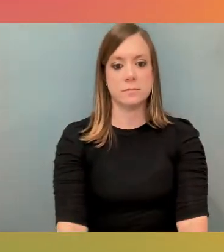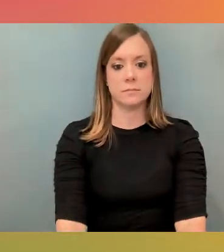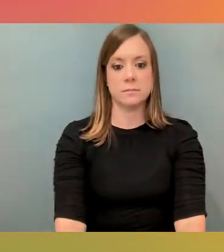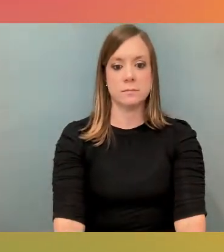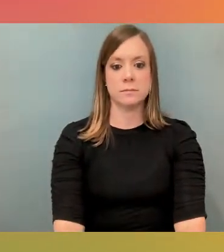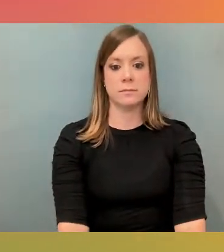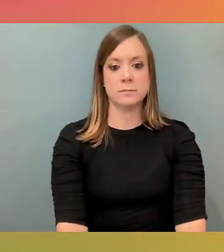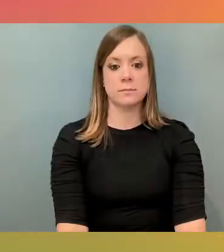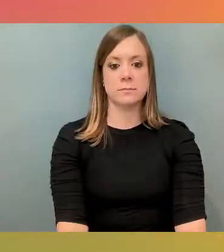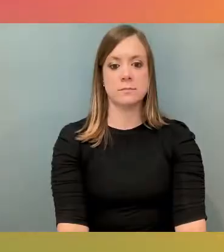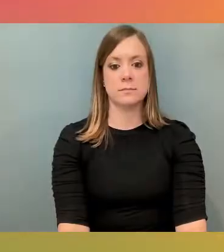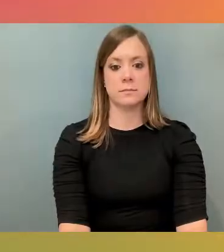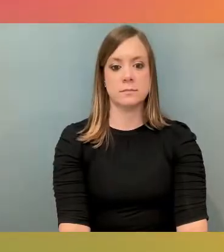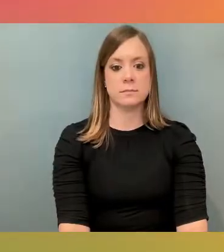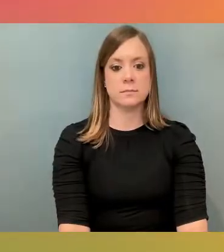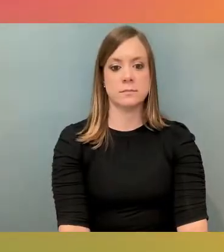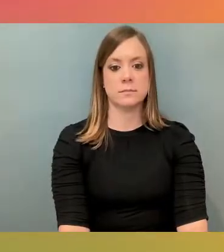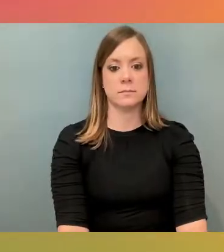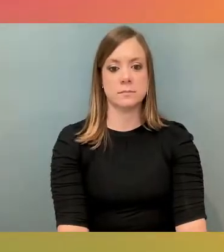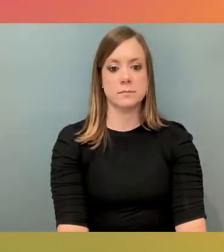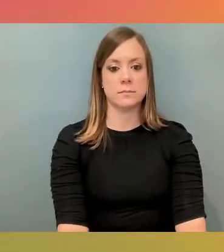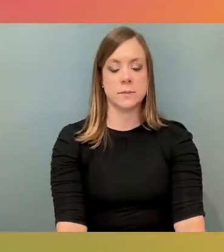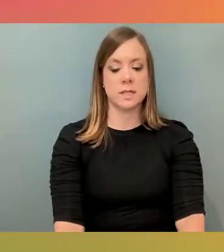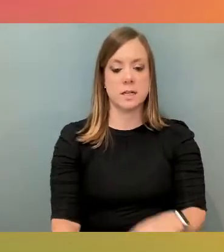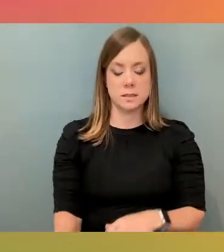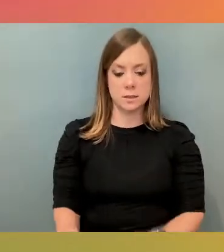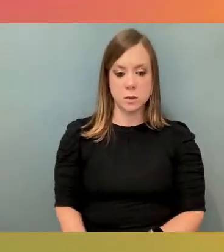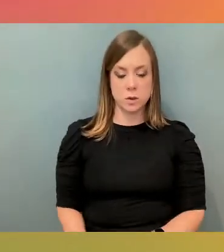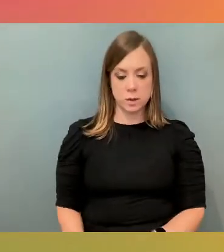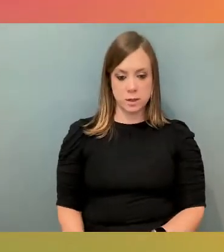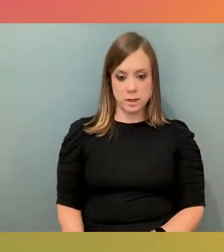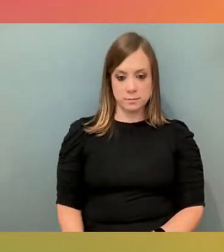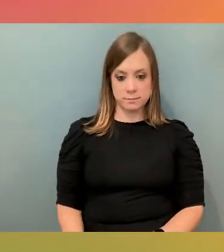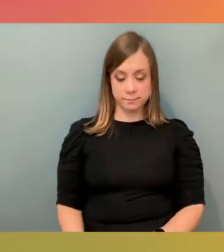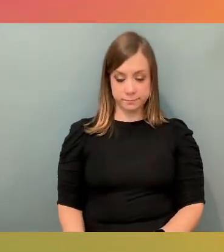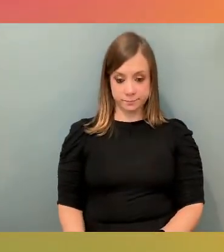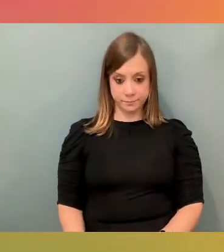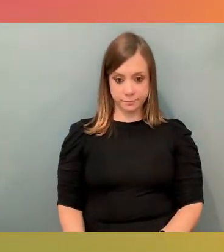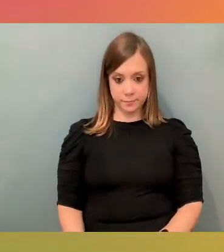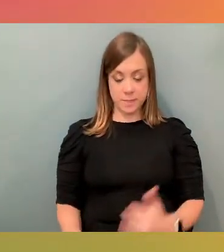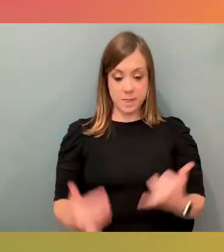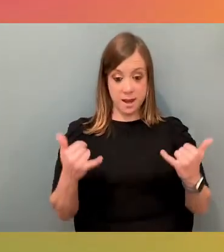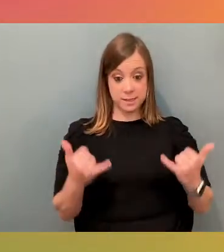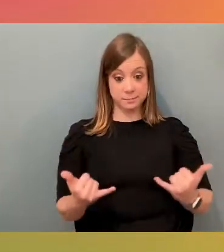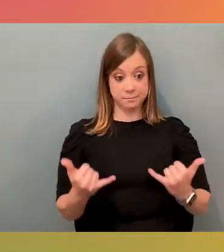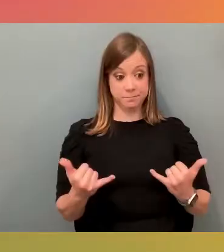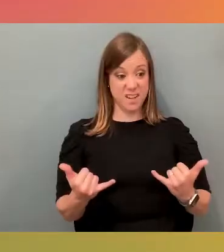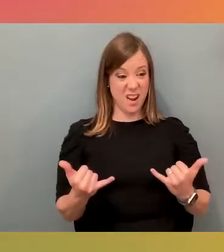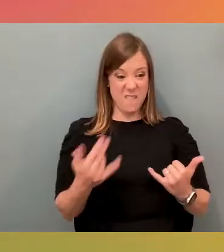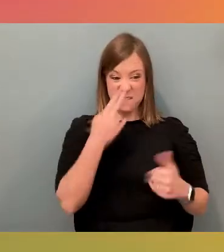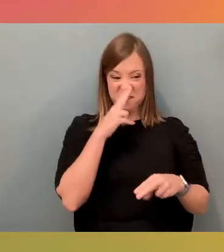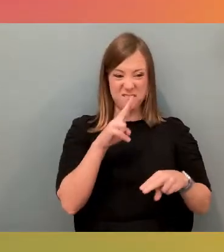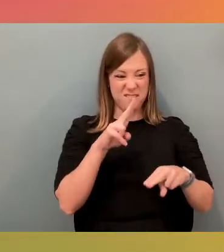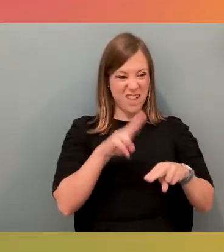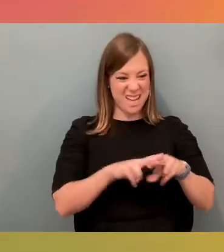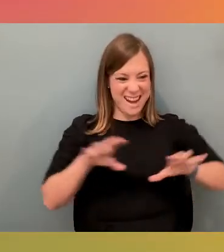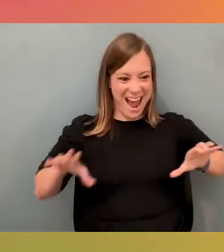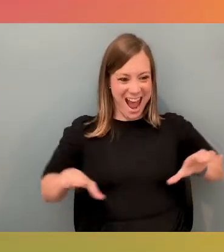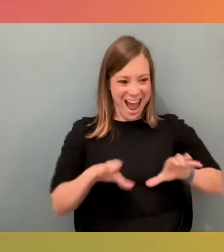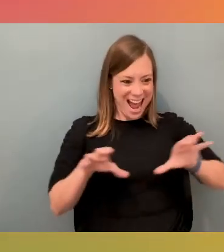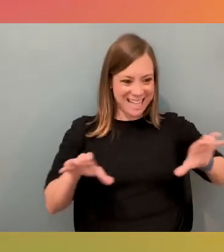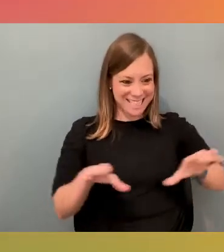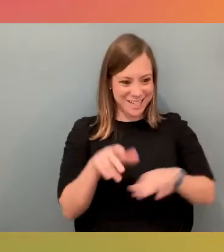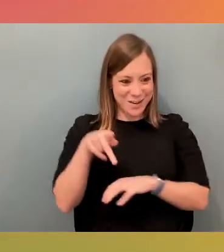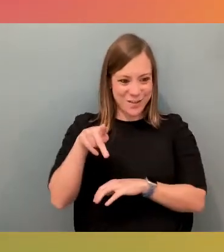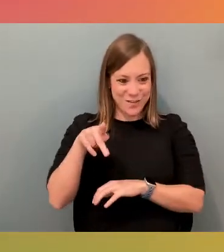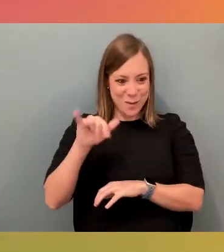And slowly make your way up. And we're just going to add a fun version of pigeon here, an active pigeon. So what we're going